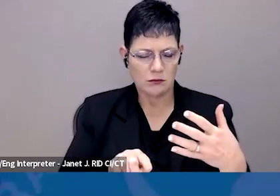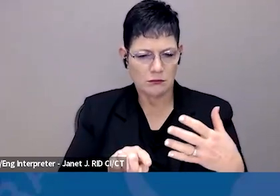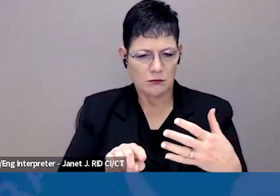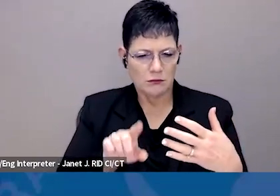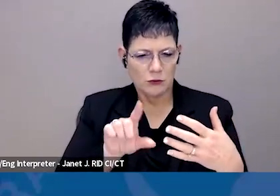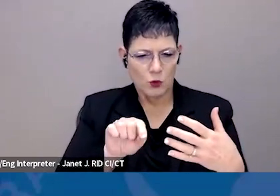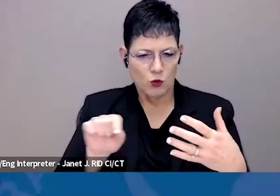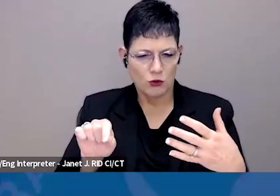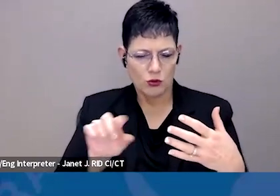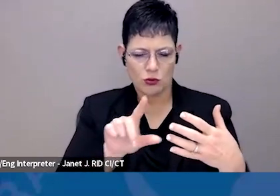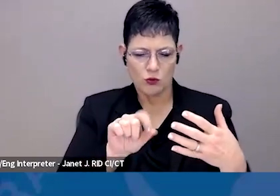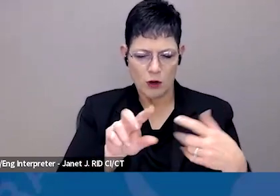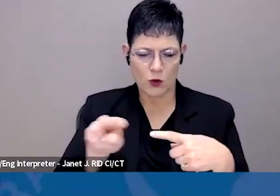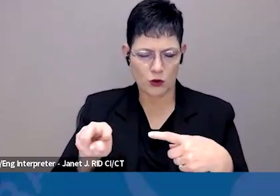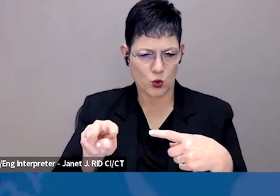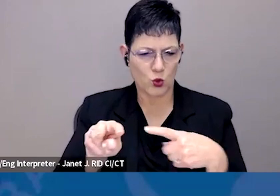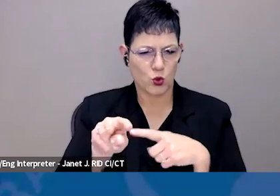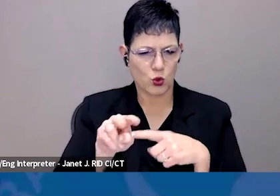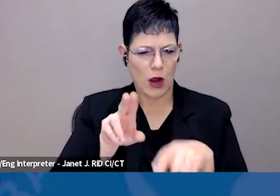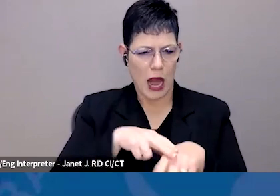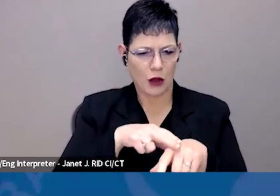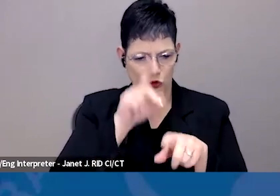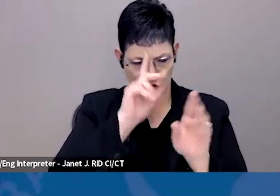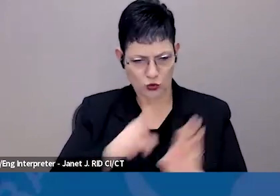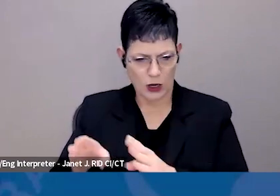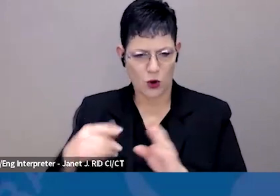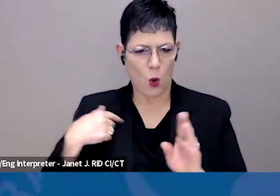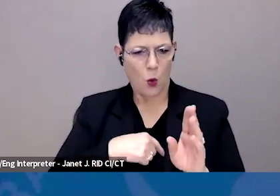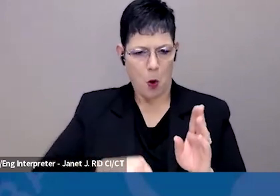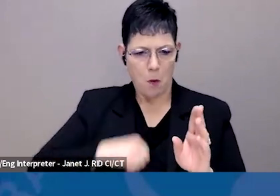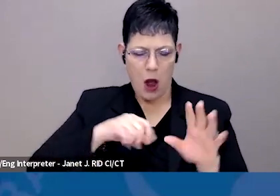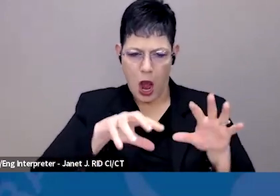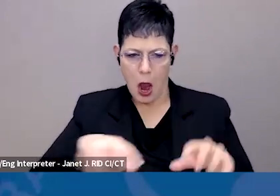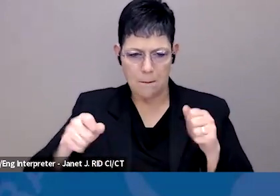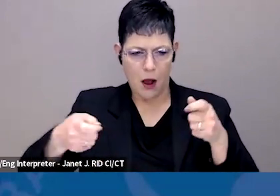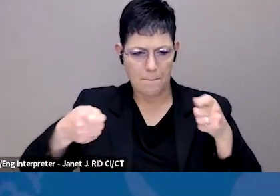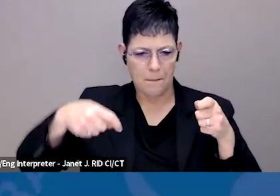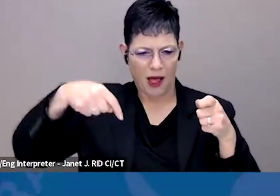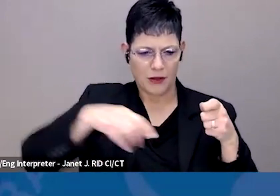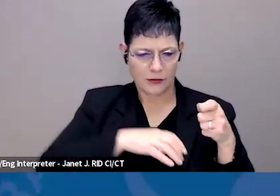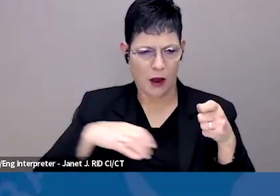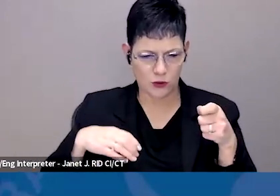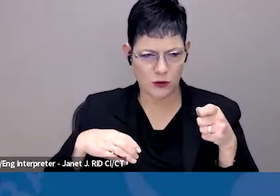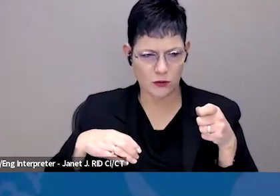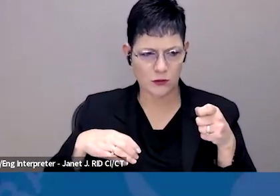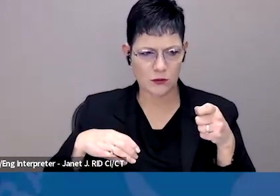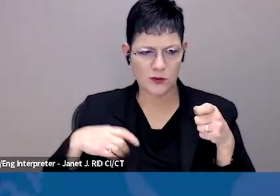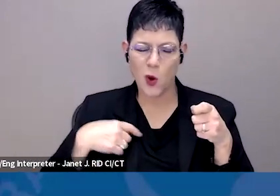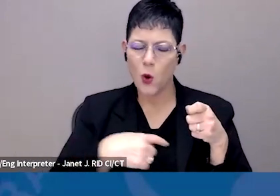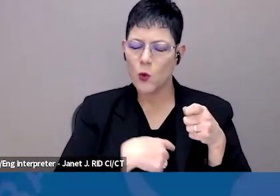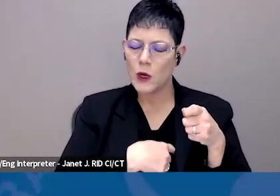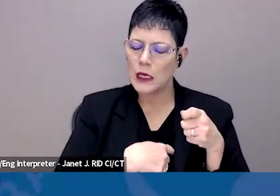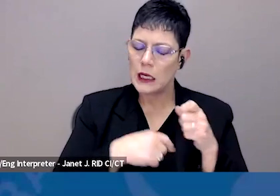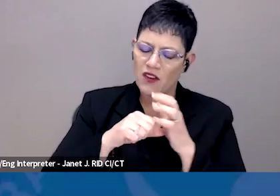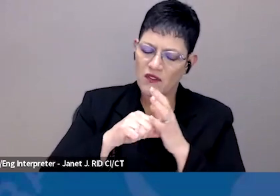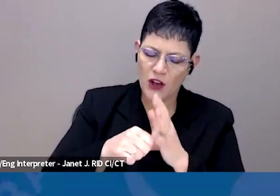Strategy. ACL is so proud to be the lead agency charged with supporting the work of this council, but we cannot overstate how strong